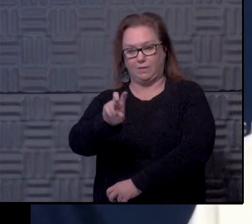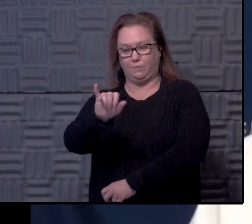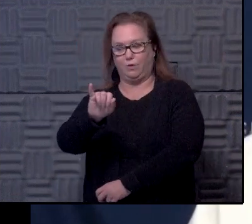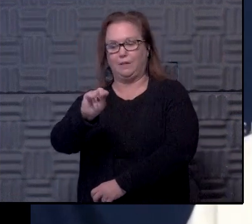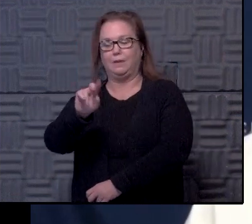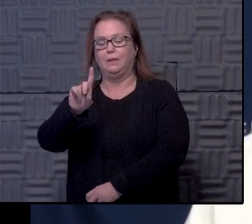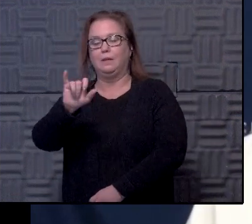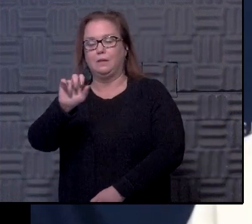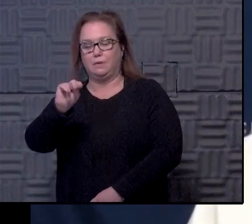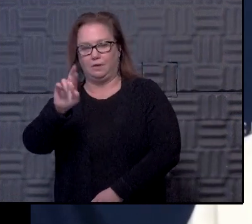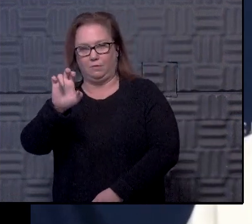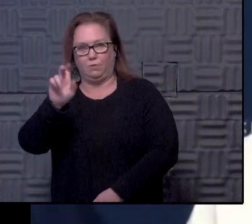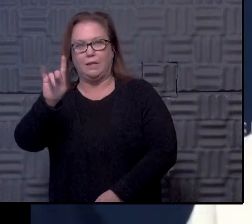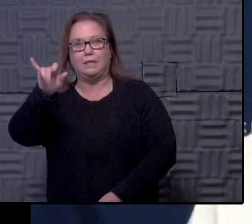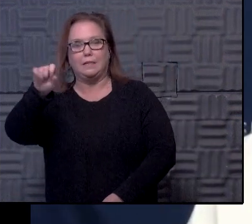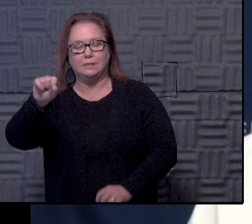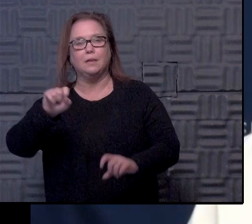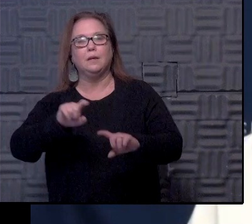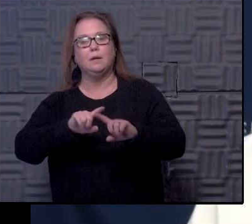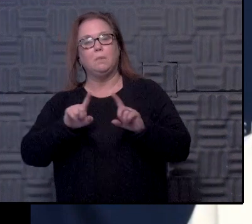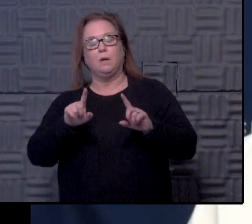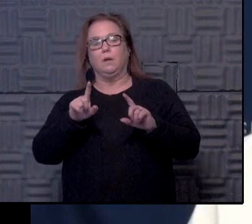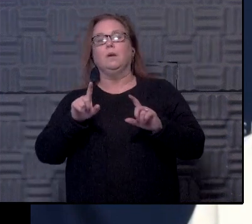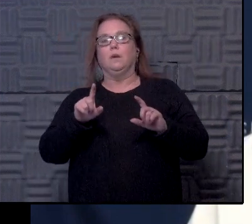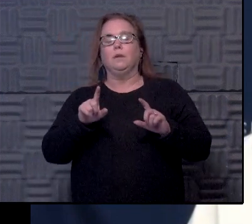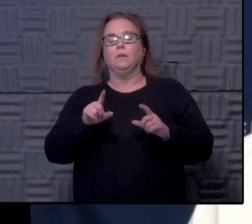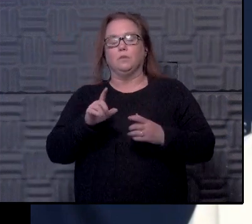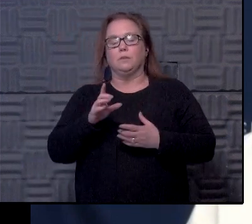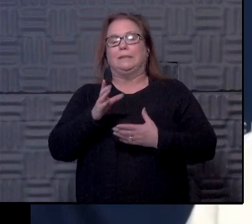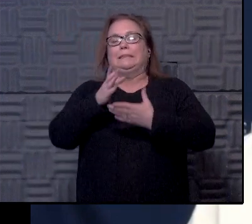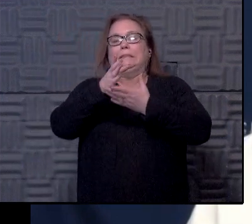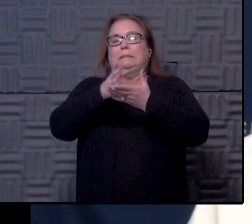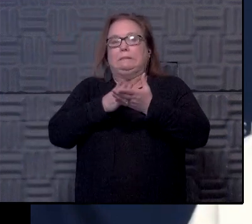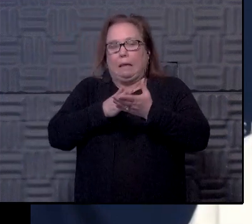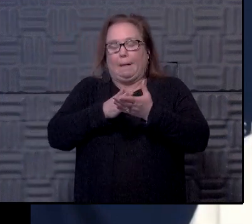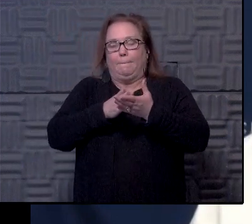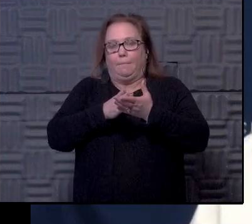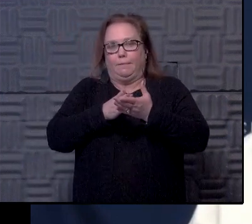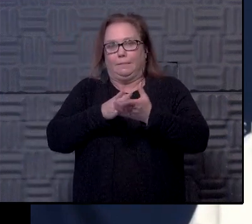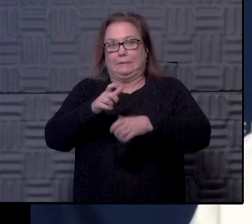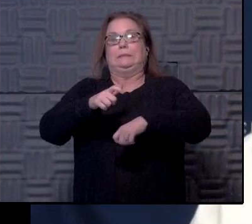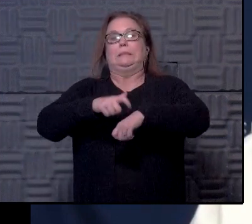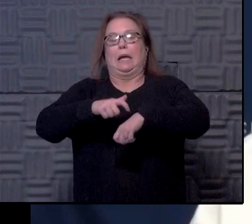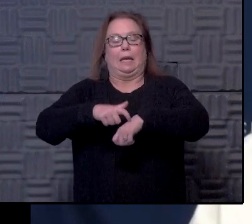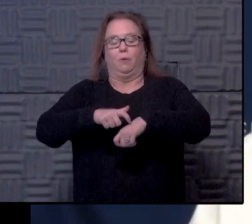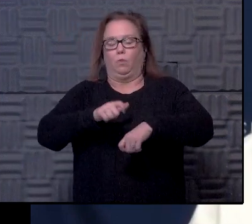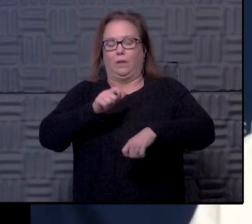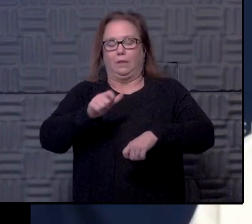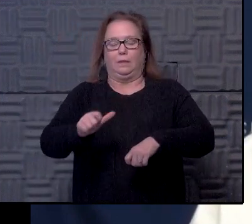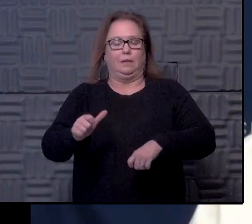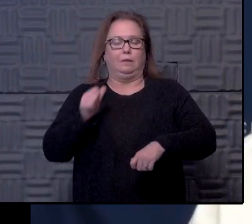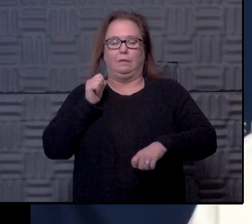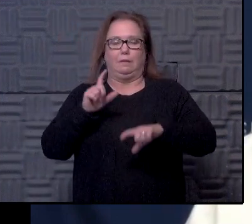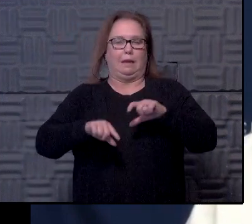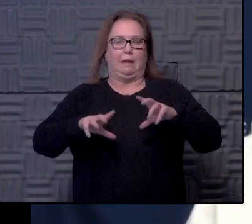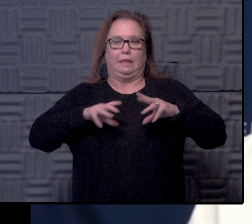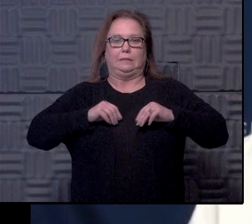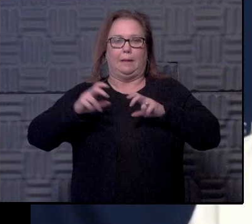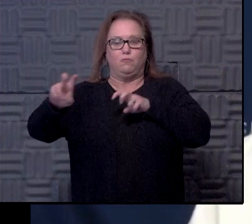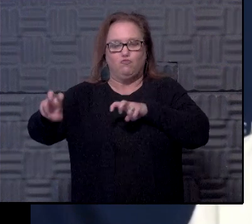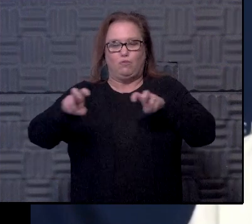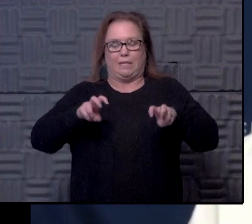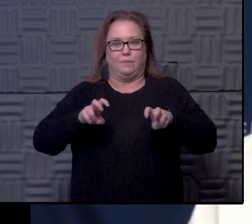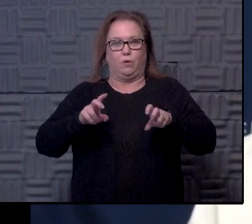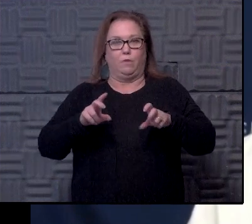found ourselves in the circumstance where we've been unable to accept transfers in from other hospitals who were looking